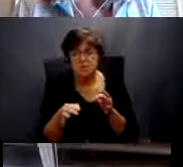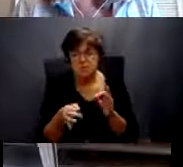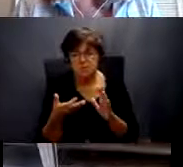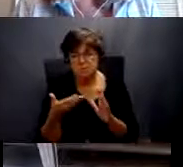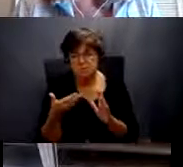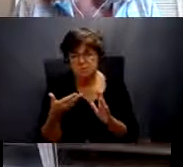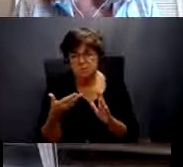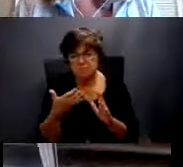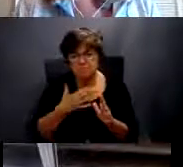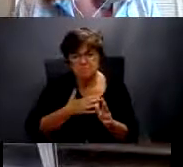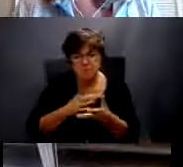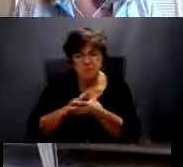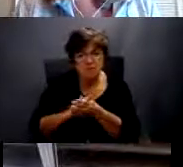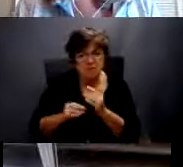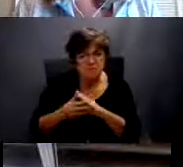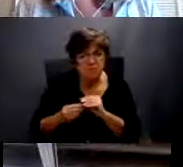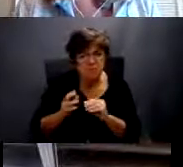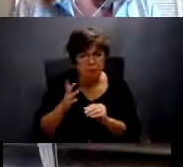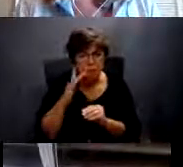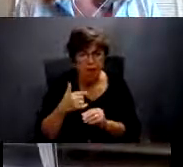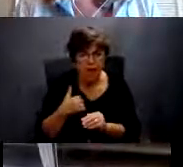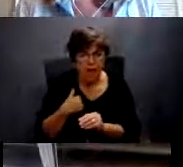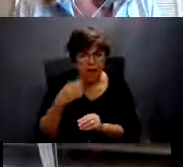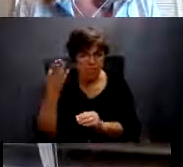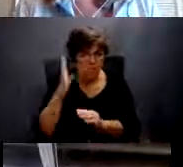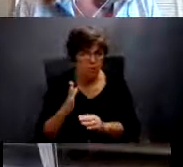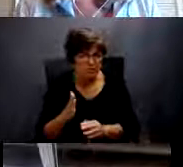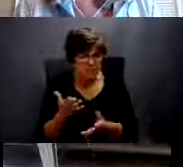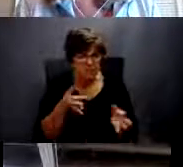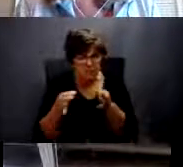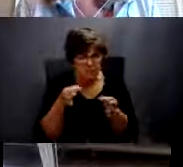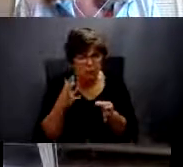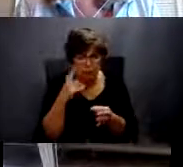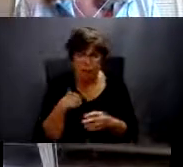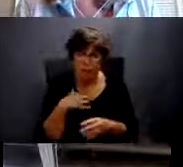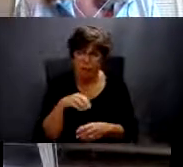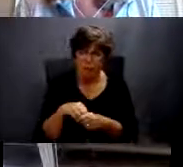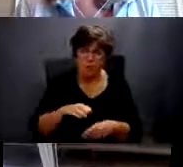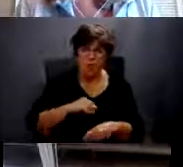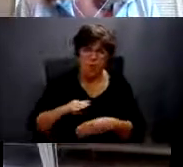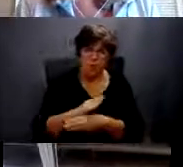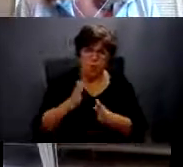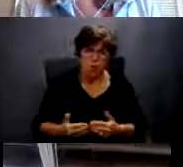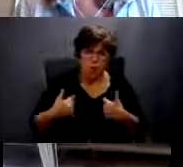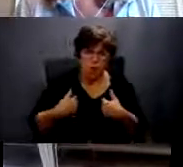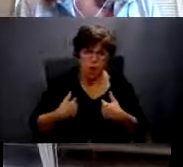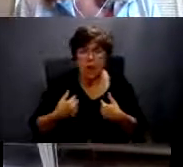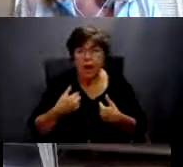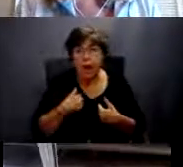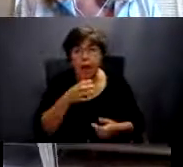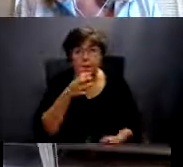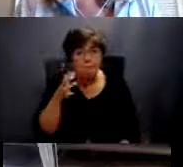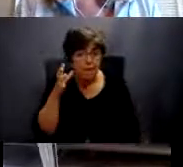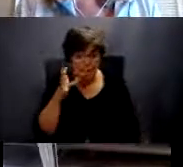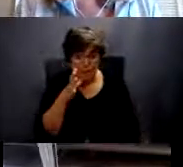of my story of why I'm a presenter, how I became an entrepreneur. I am a parent